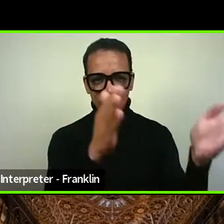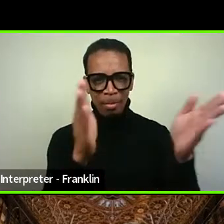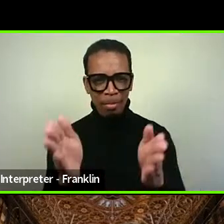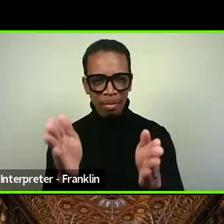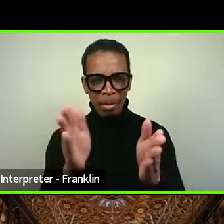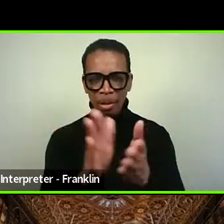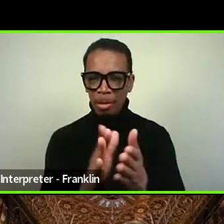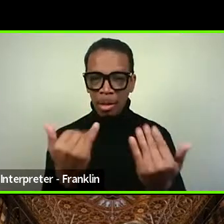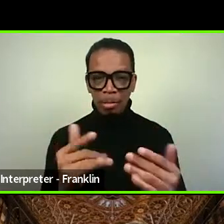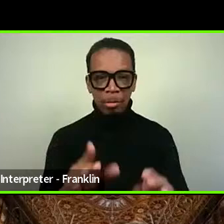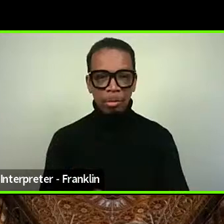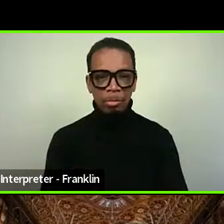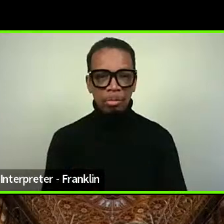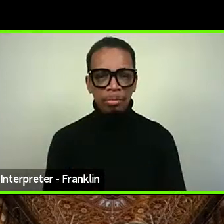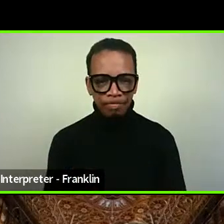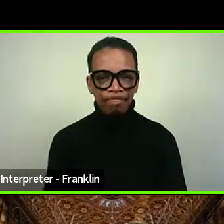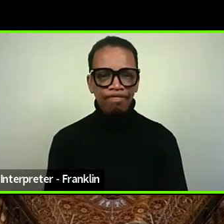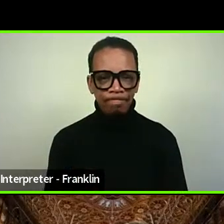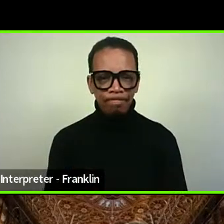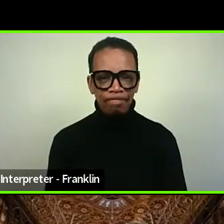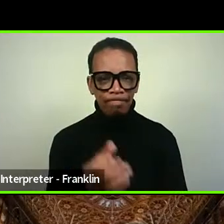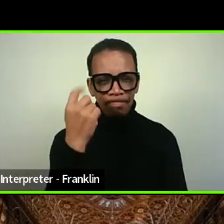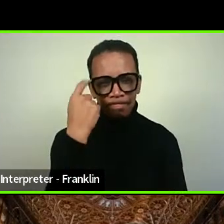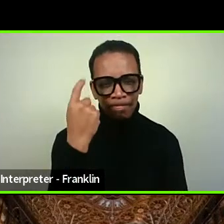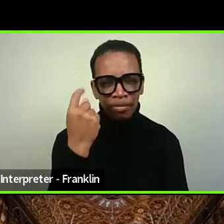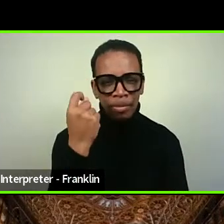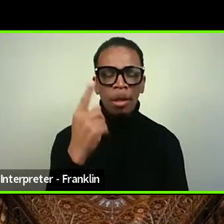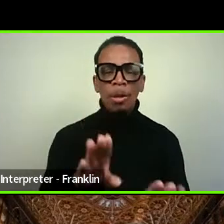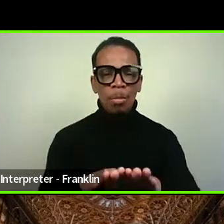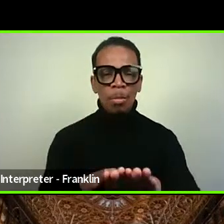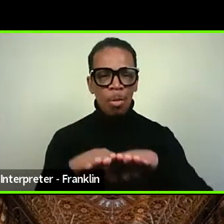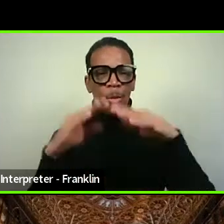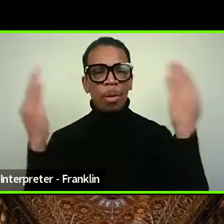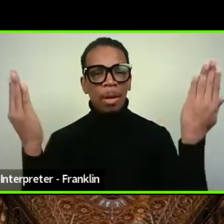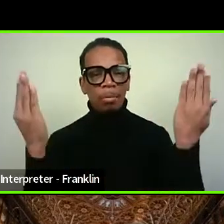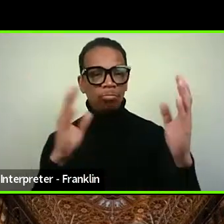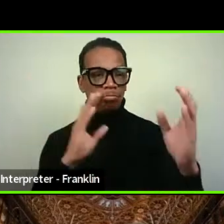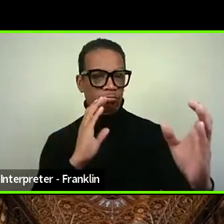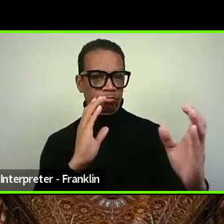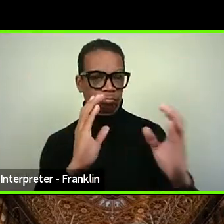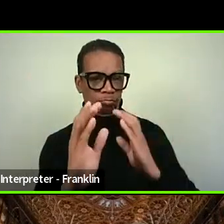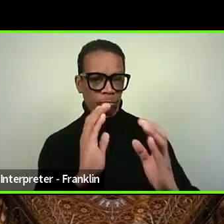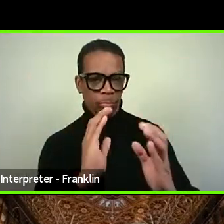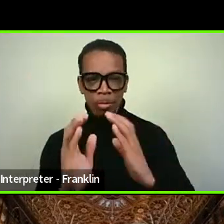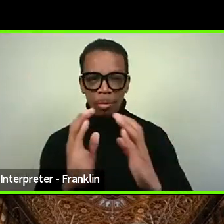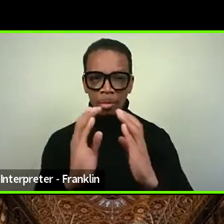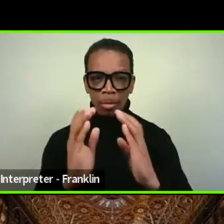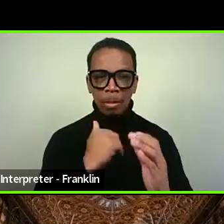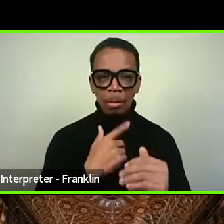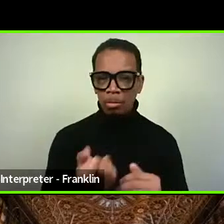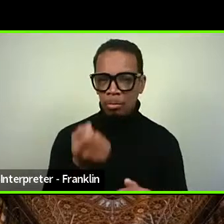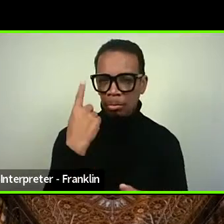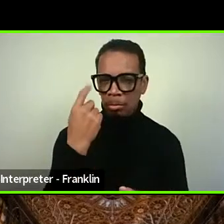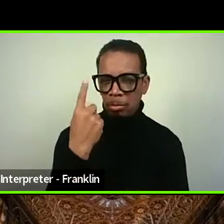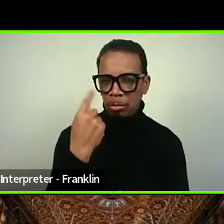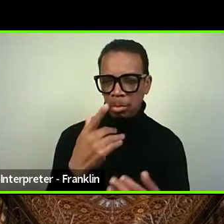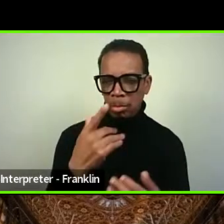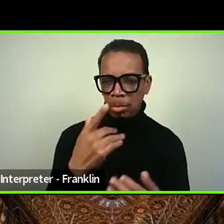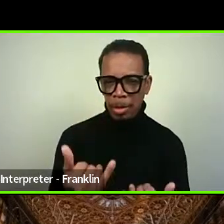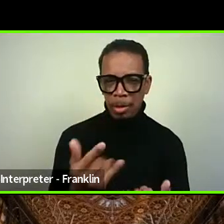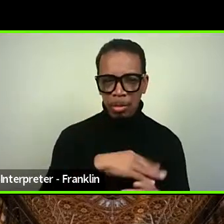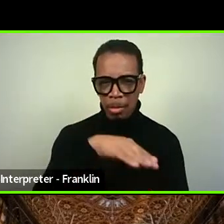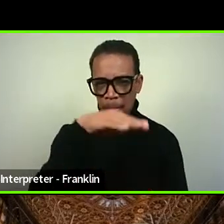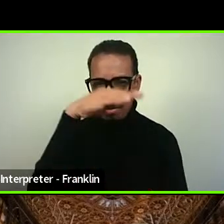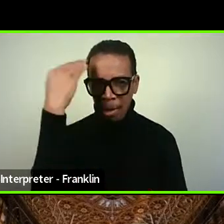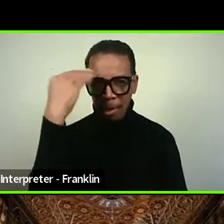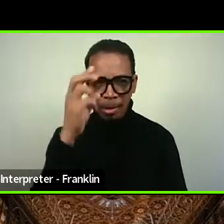kind of open up this conversation, and we are acknowledging that we are in Black History Month,